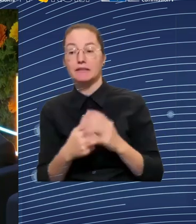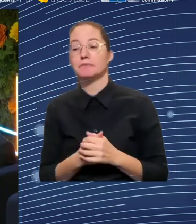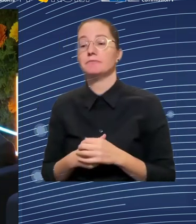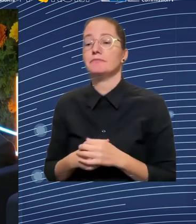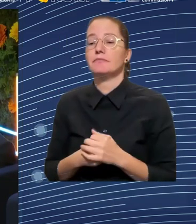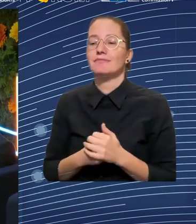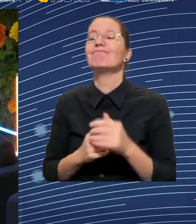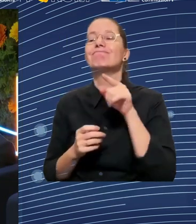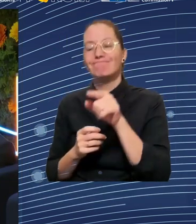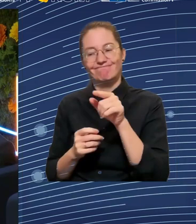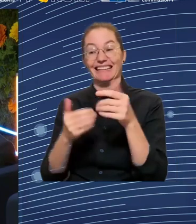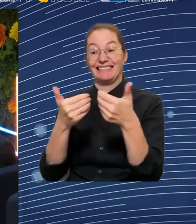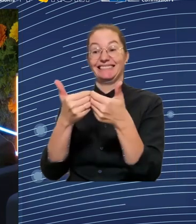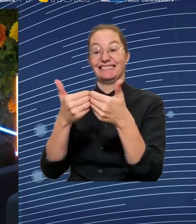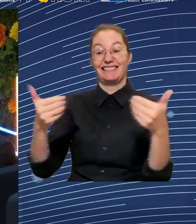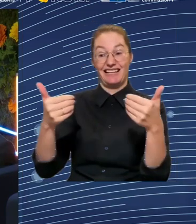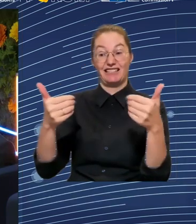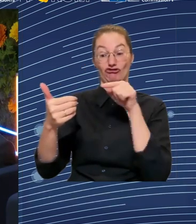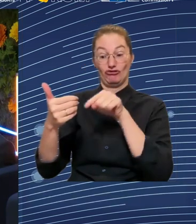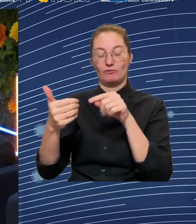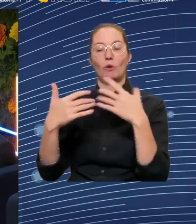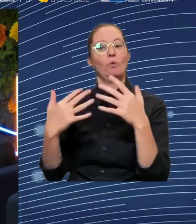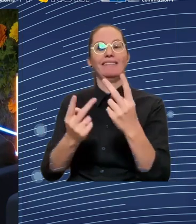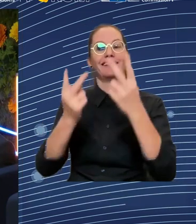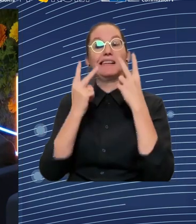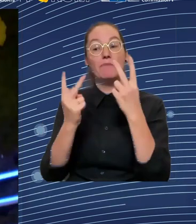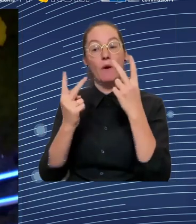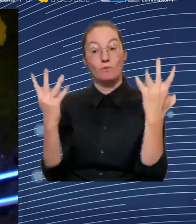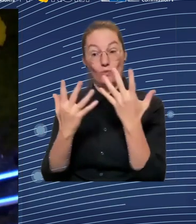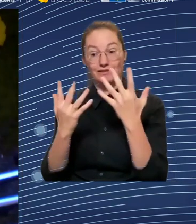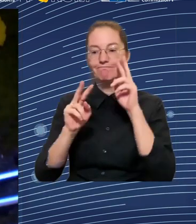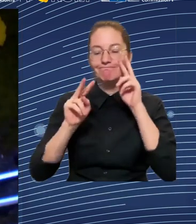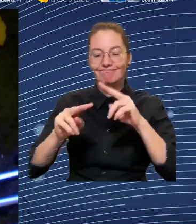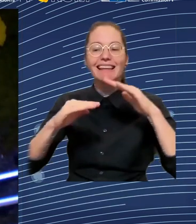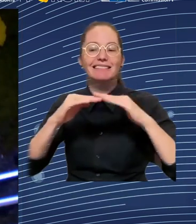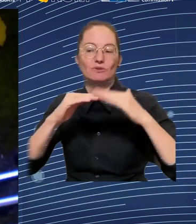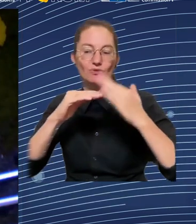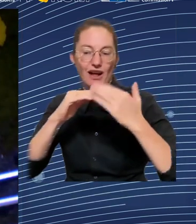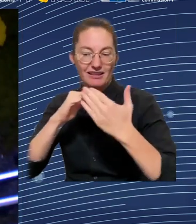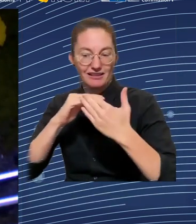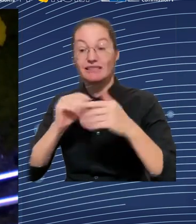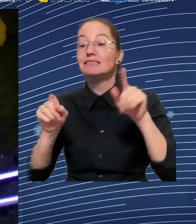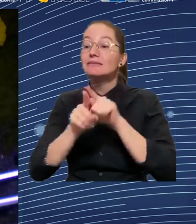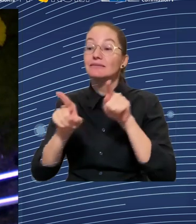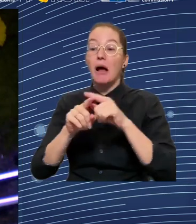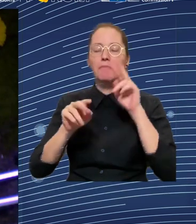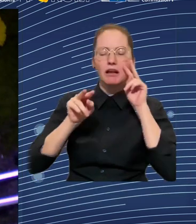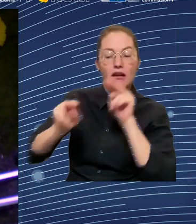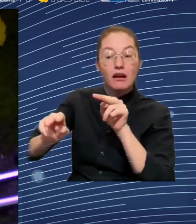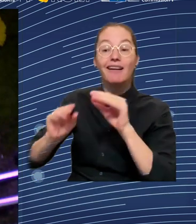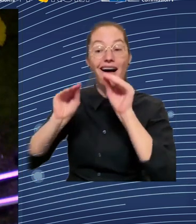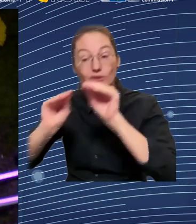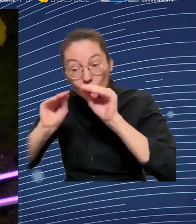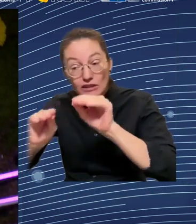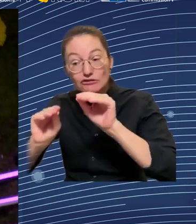that when we present research findings, of course, it is a simplification of the reality, and this is